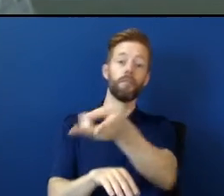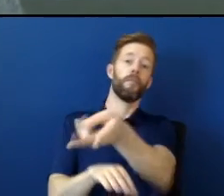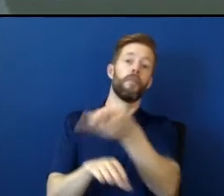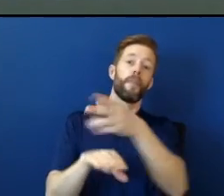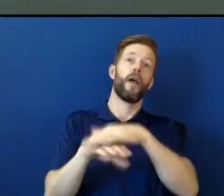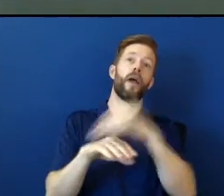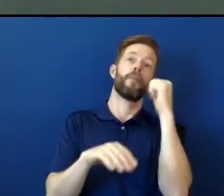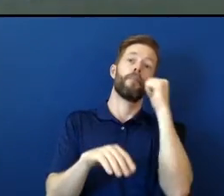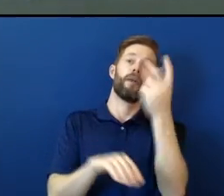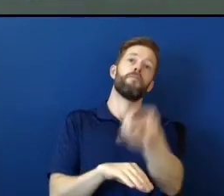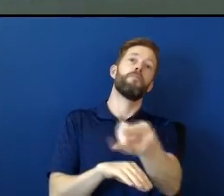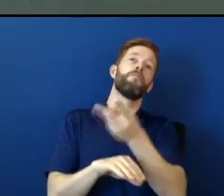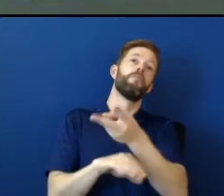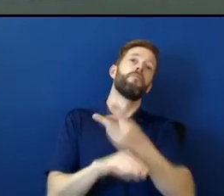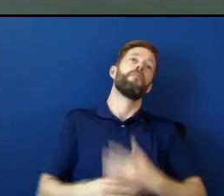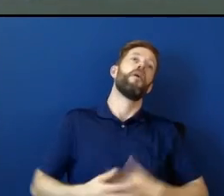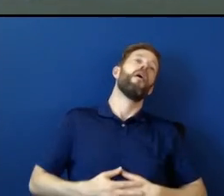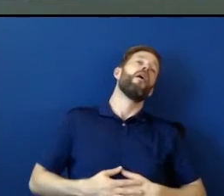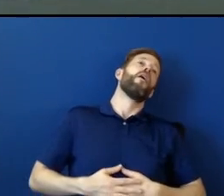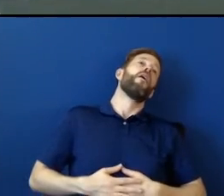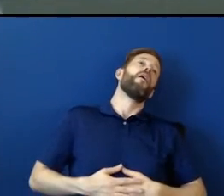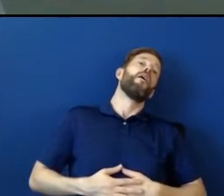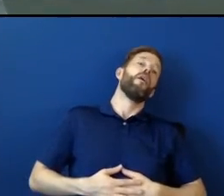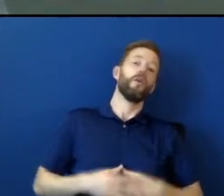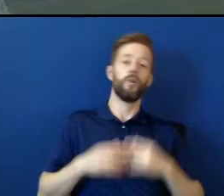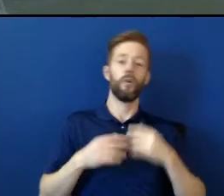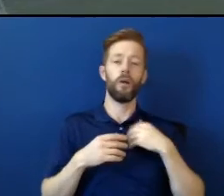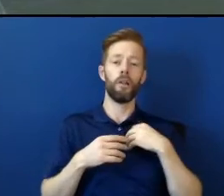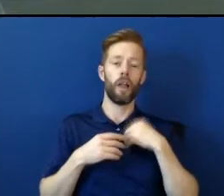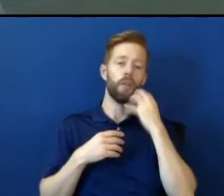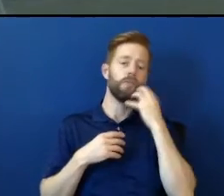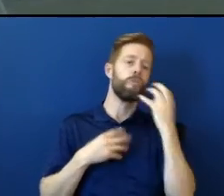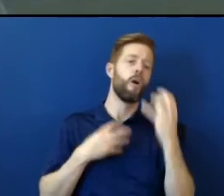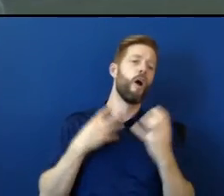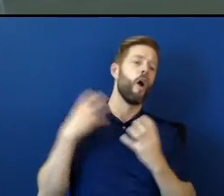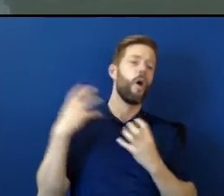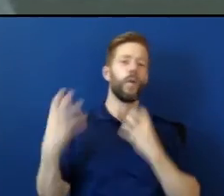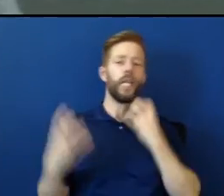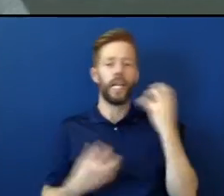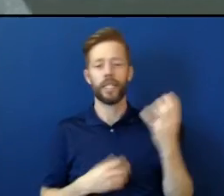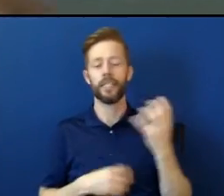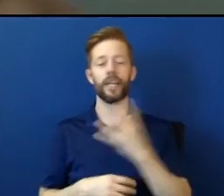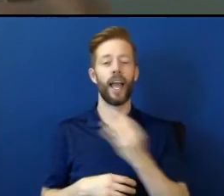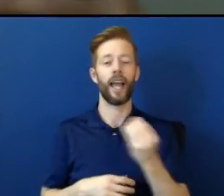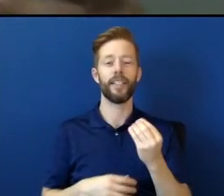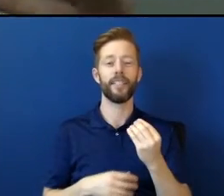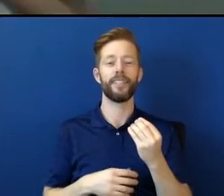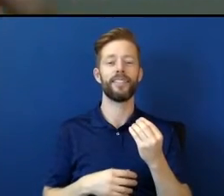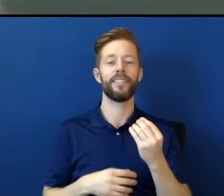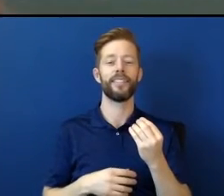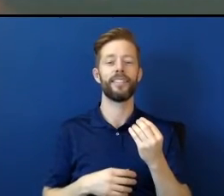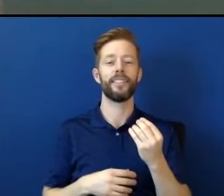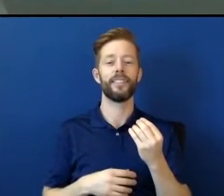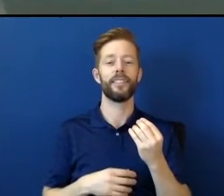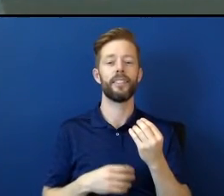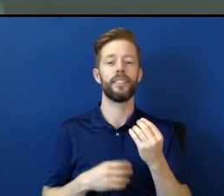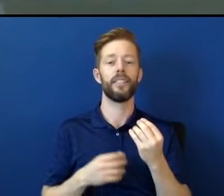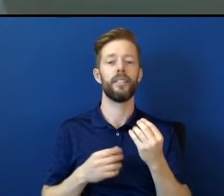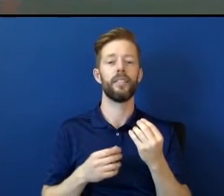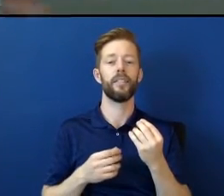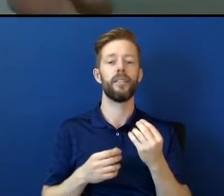on their back with their hands on their belly, and they're groaning, and